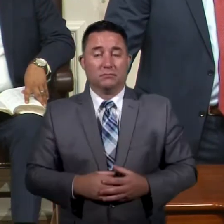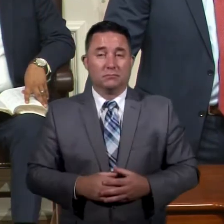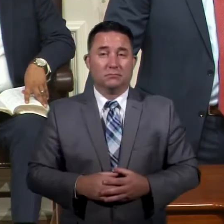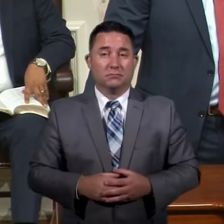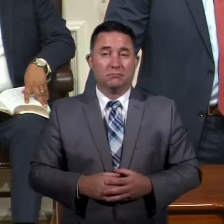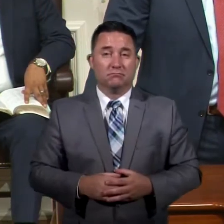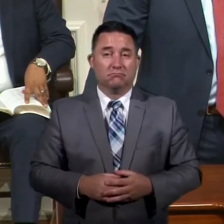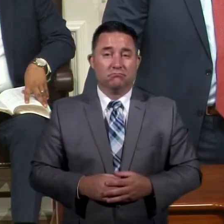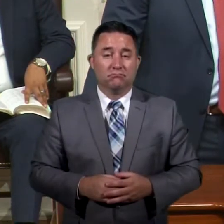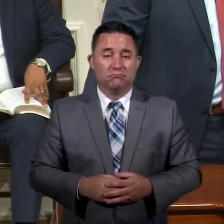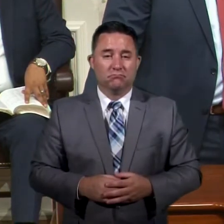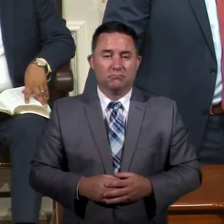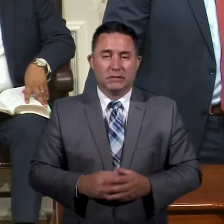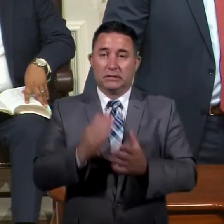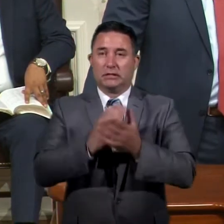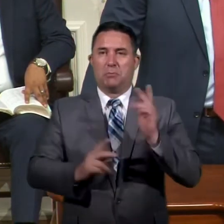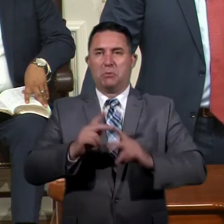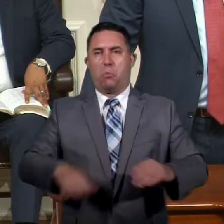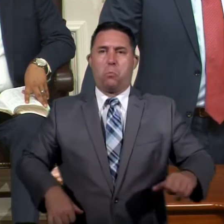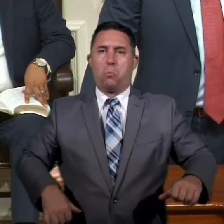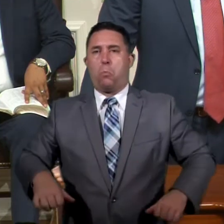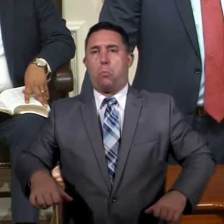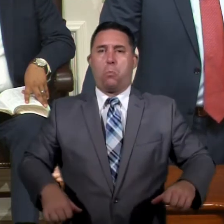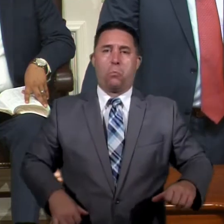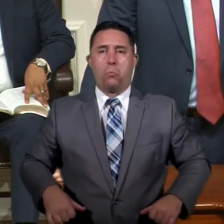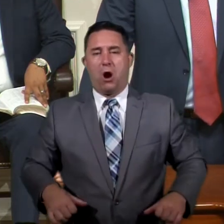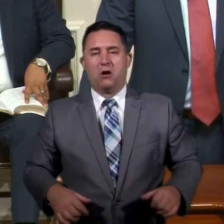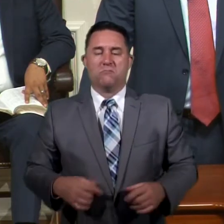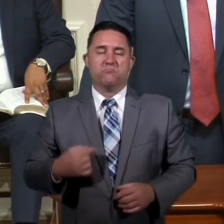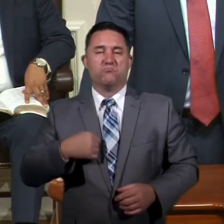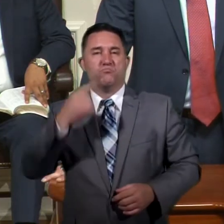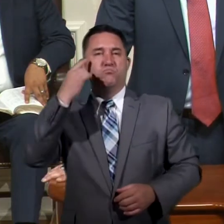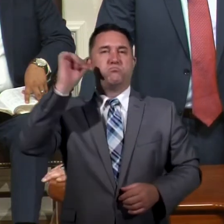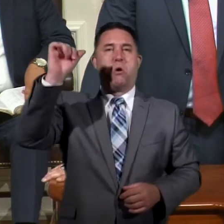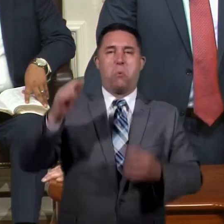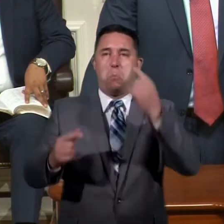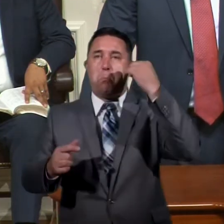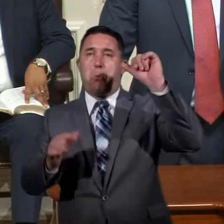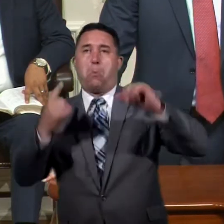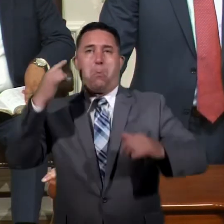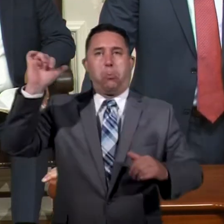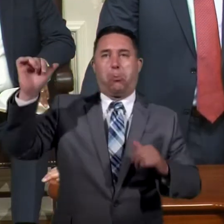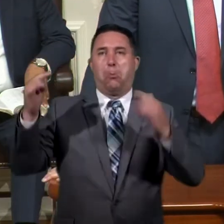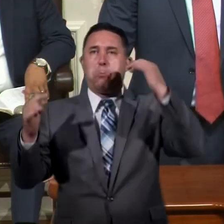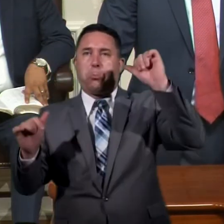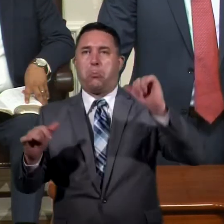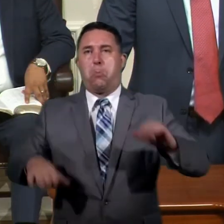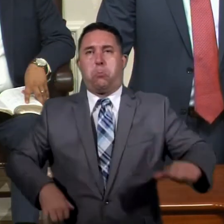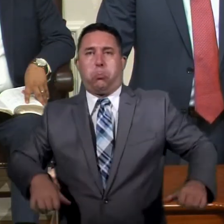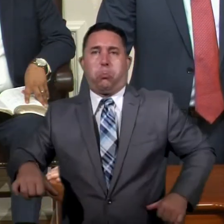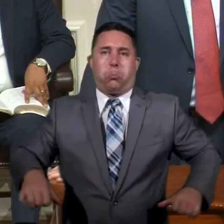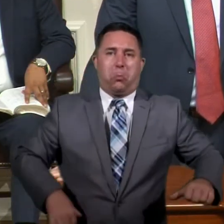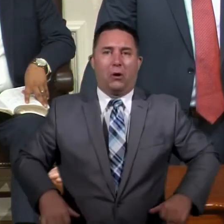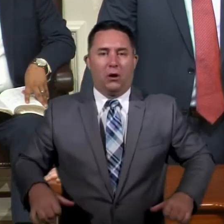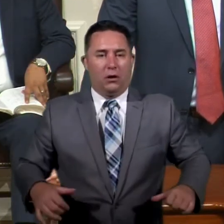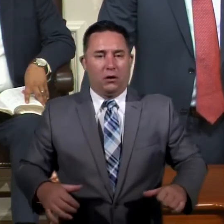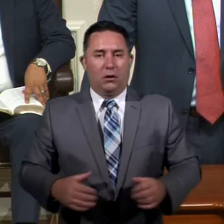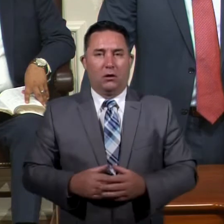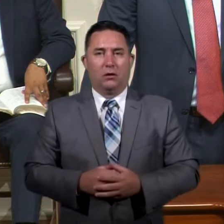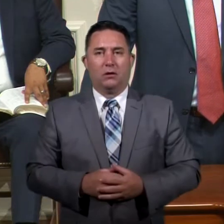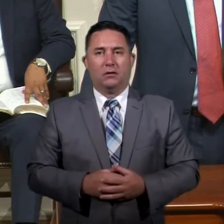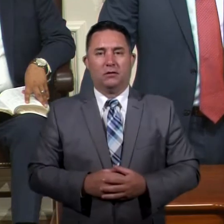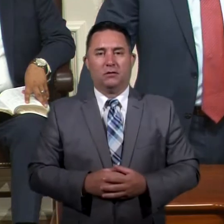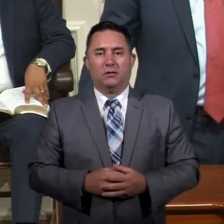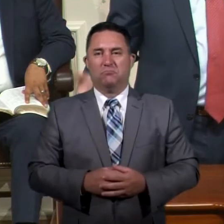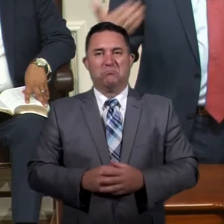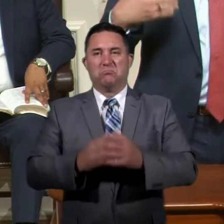obediente hacia la cruz. Some people brag about how rebellious they are. Algunos se exaltan en qué tan rebeldes